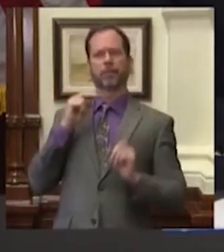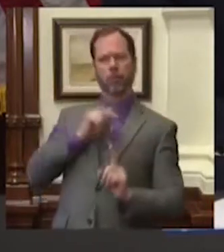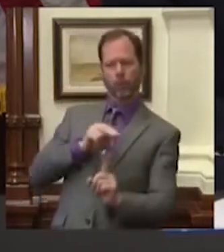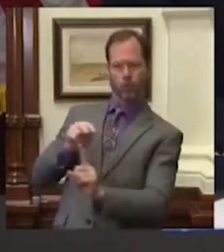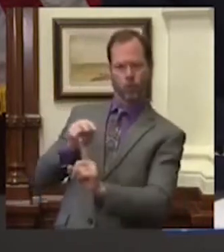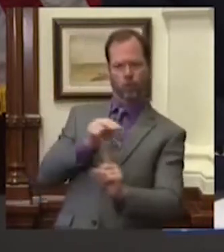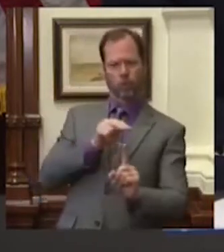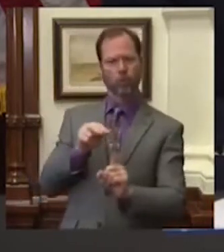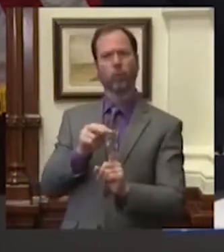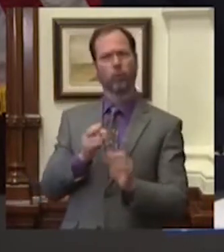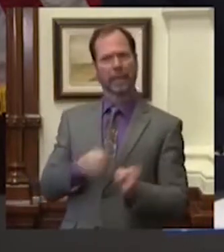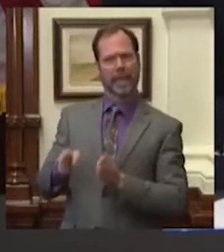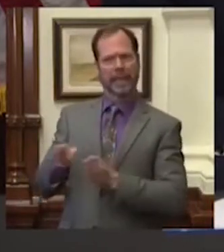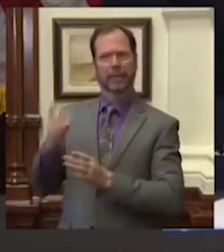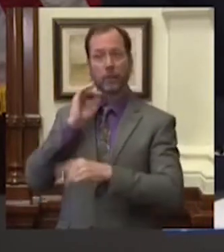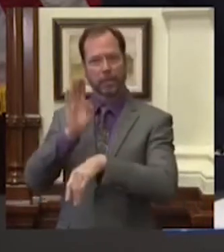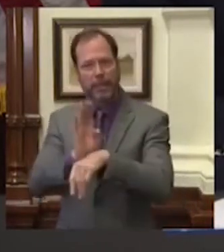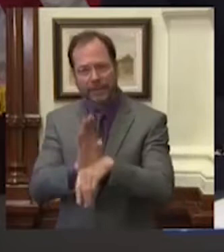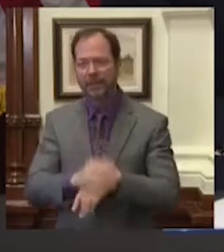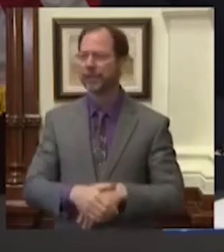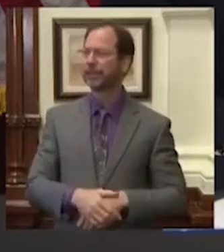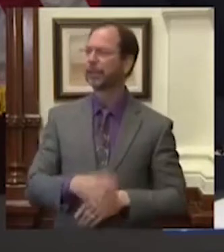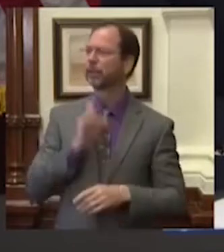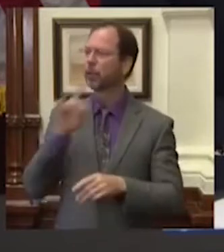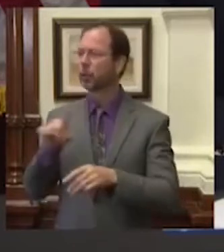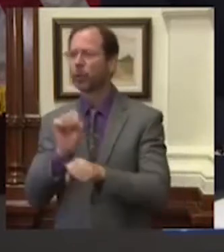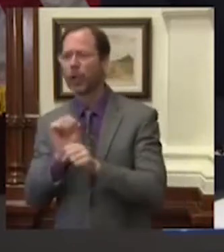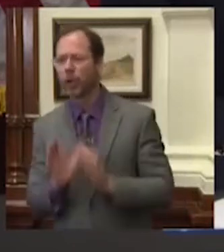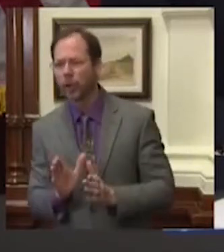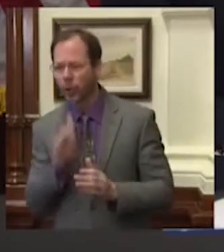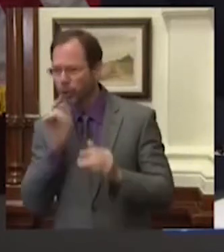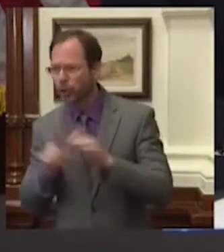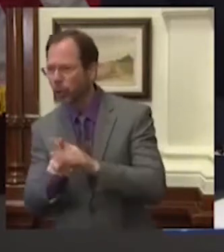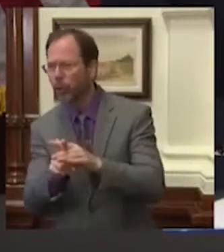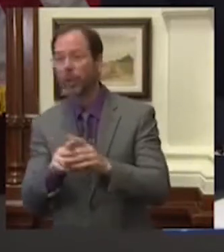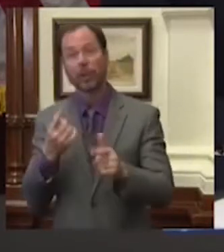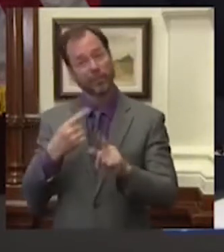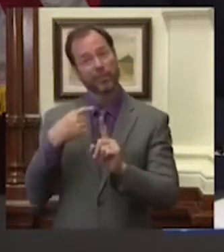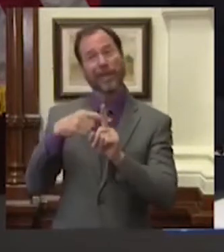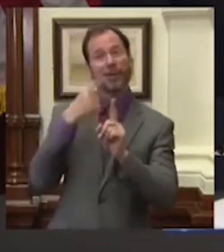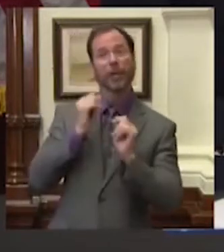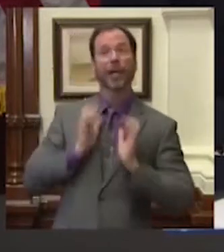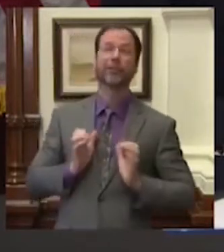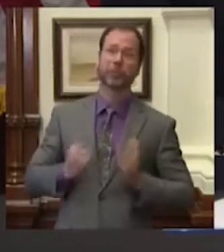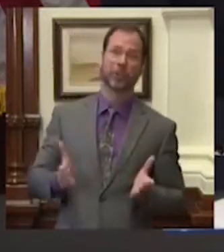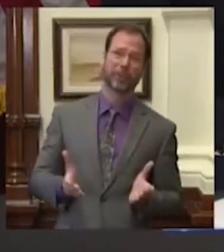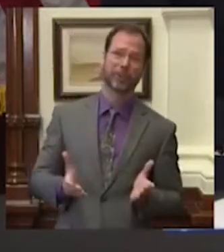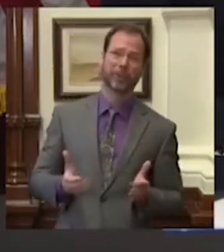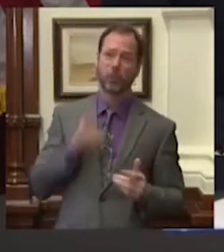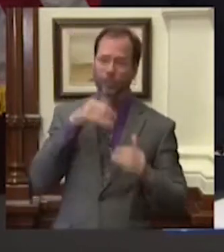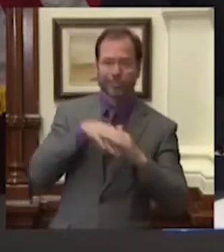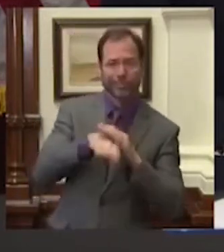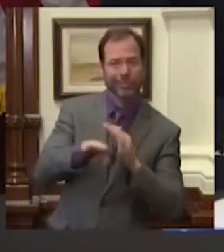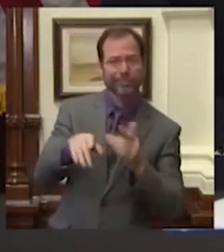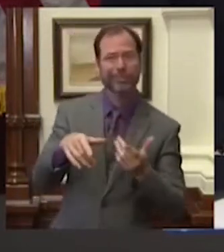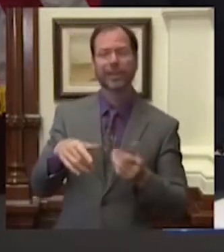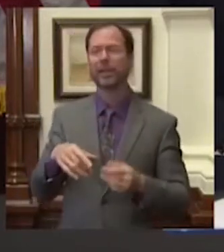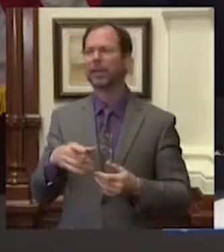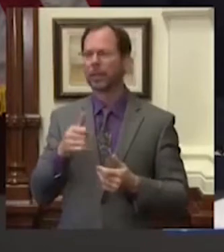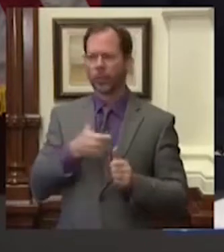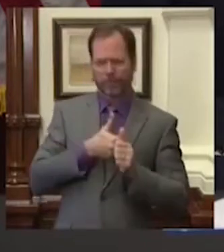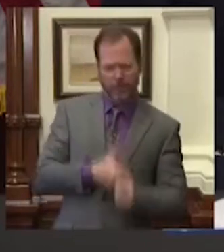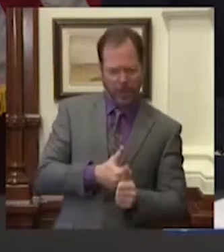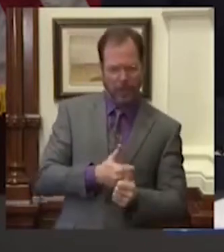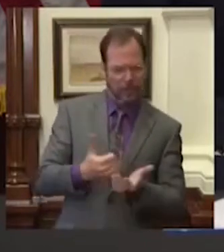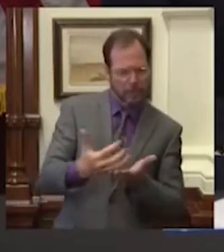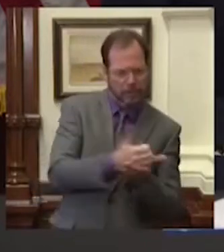safe standards for businesses, for their employees, as well as for their customers. Standards based upon data